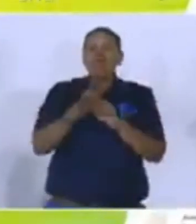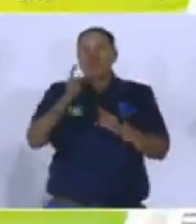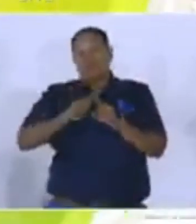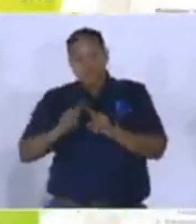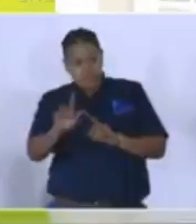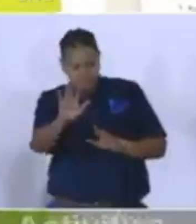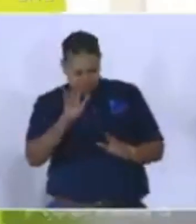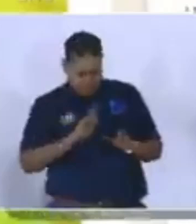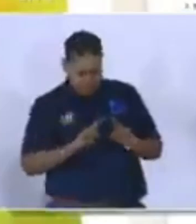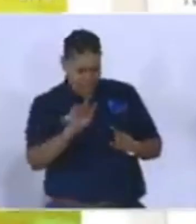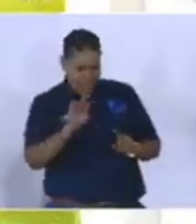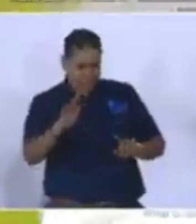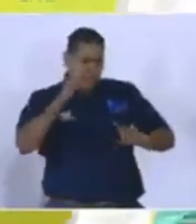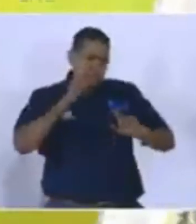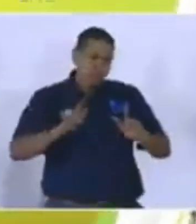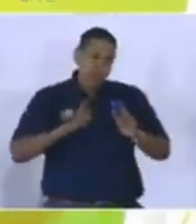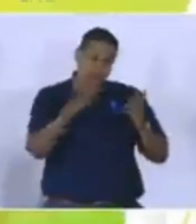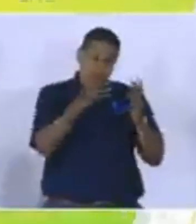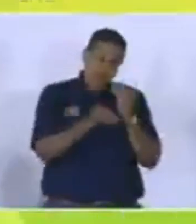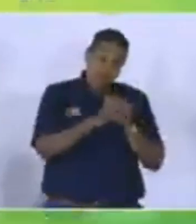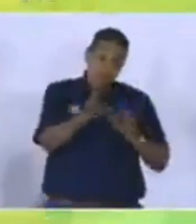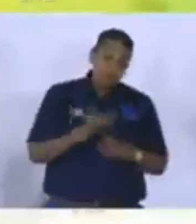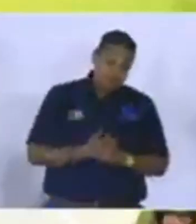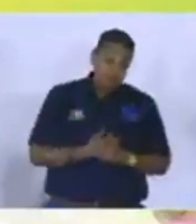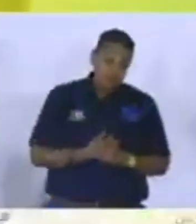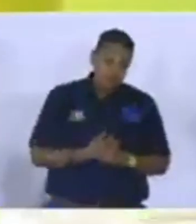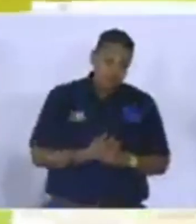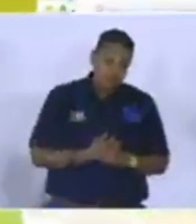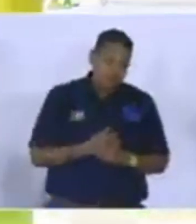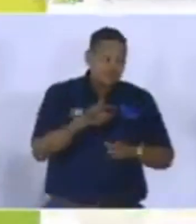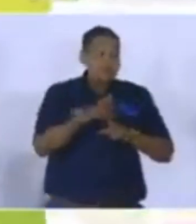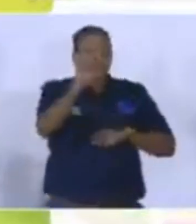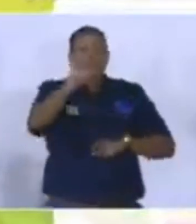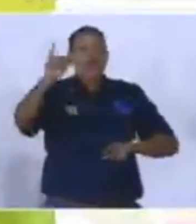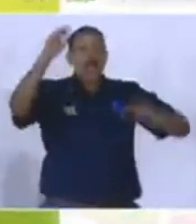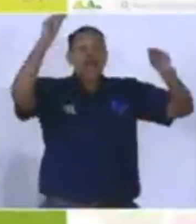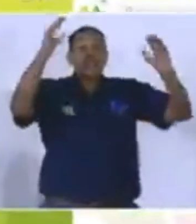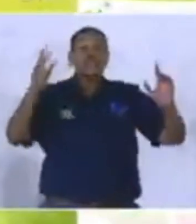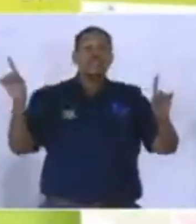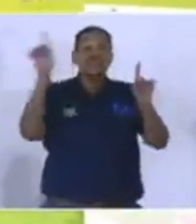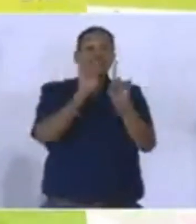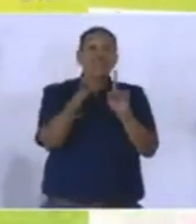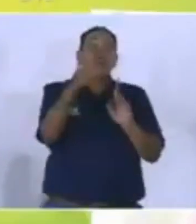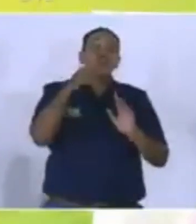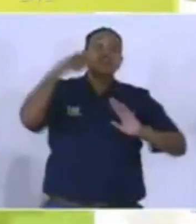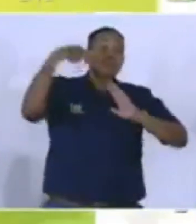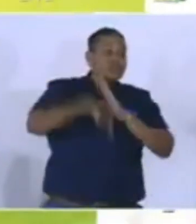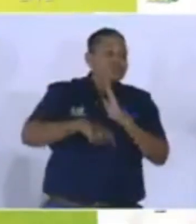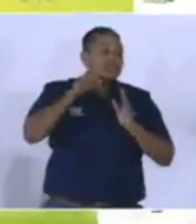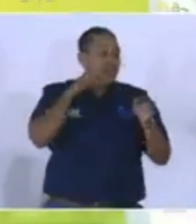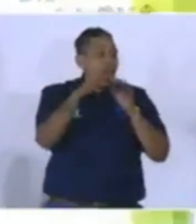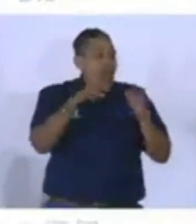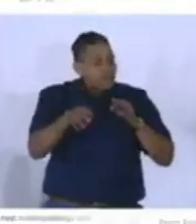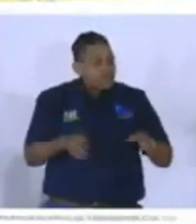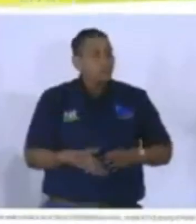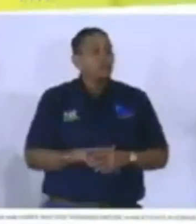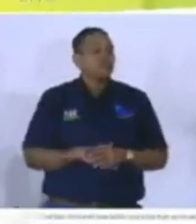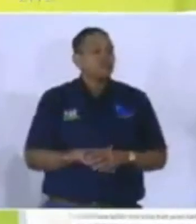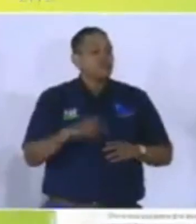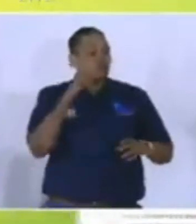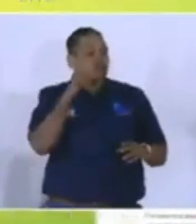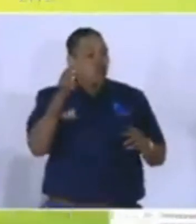science and math come alive. Human-like AI tutors, detailed explanations,